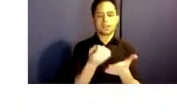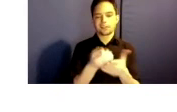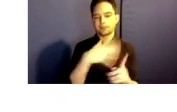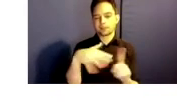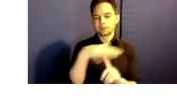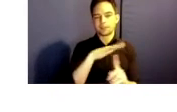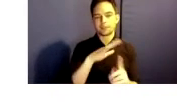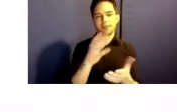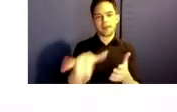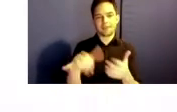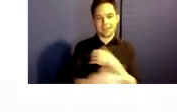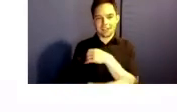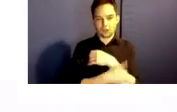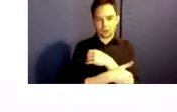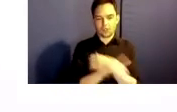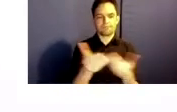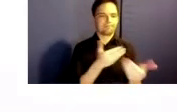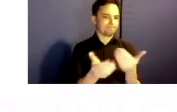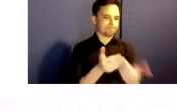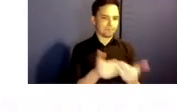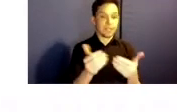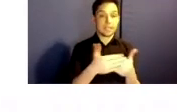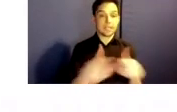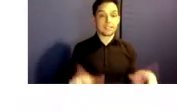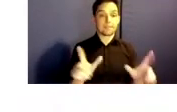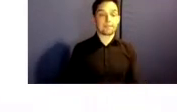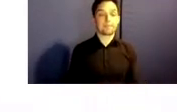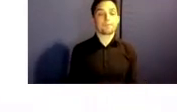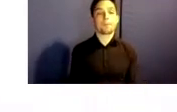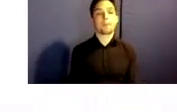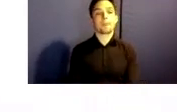country. Next, please.